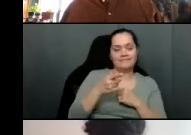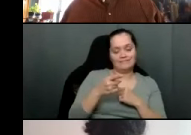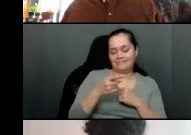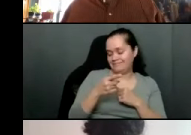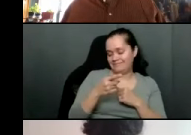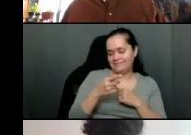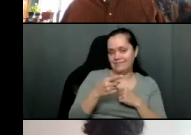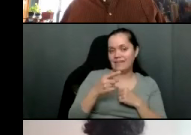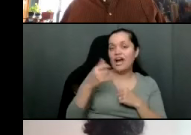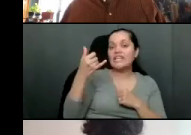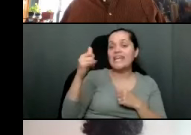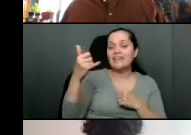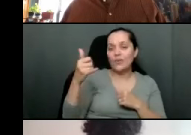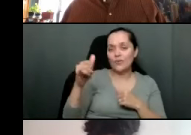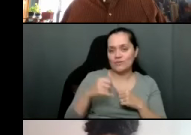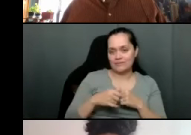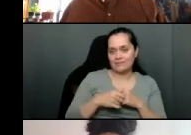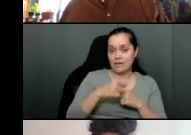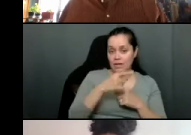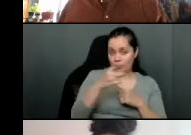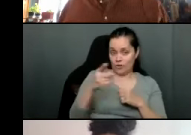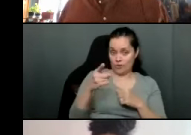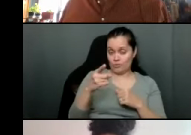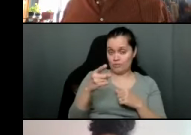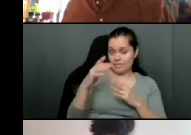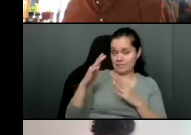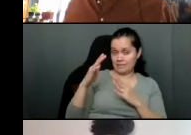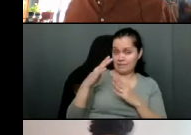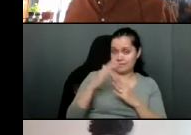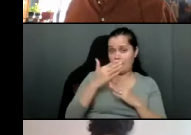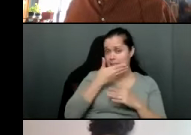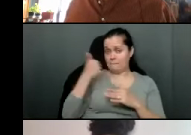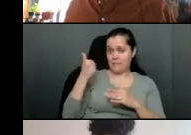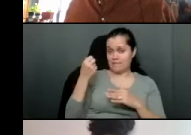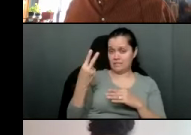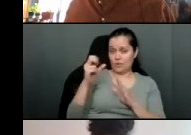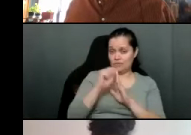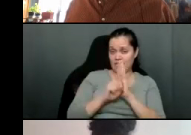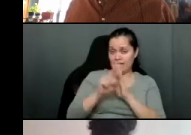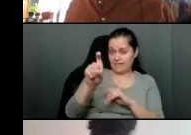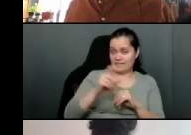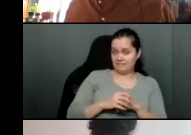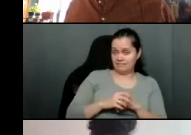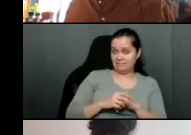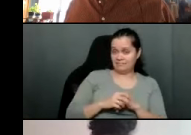by yellow. Are those the top, are those the best 12 states?